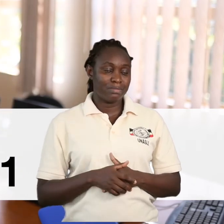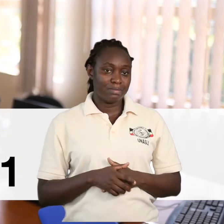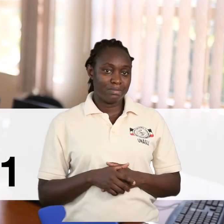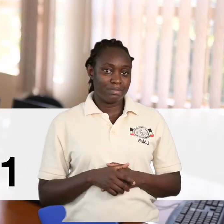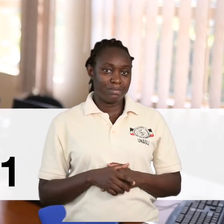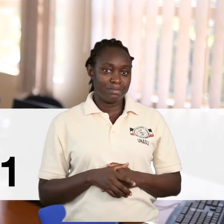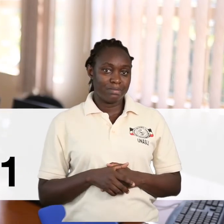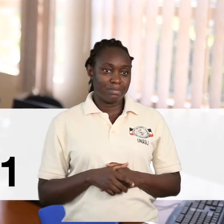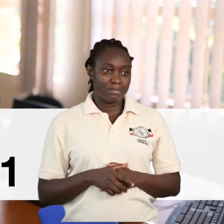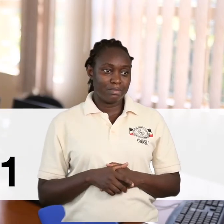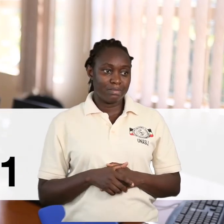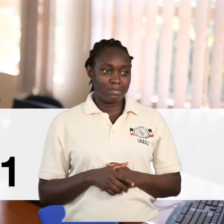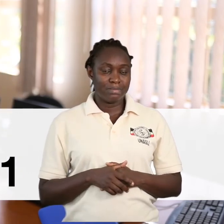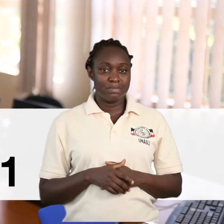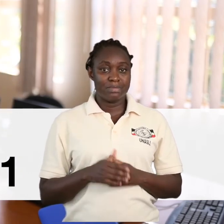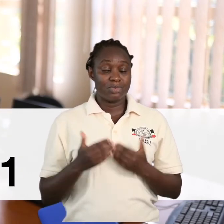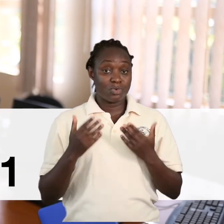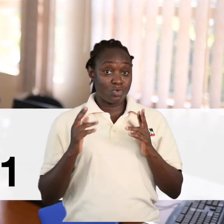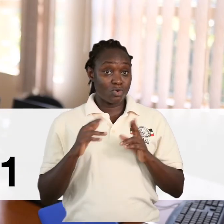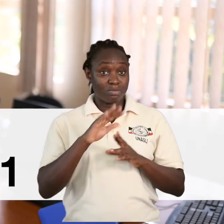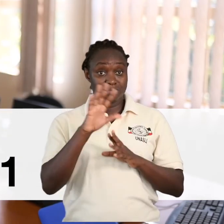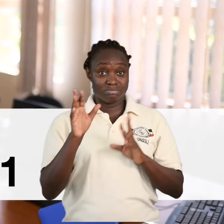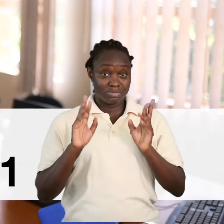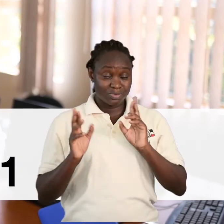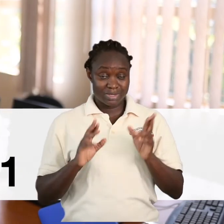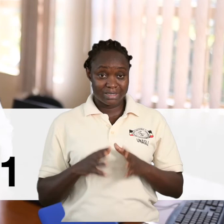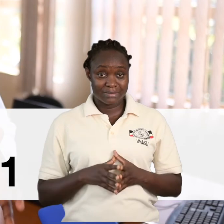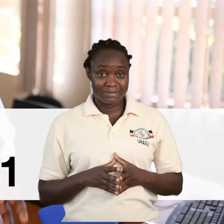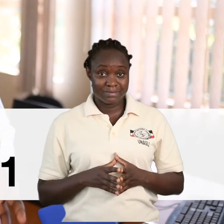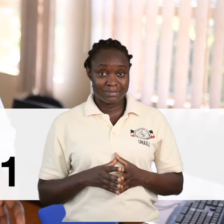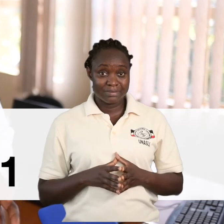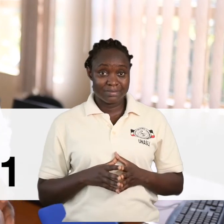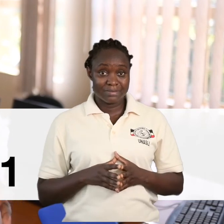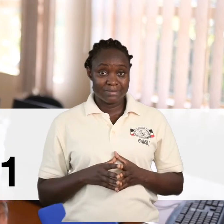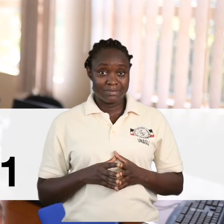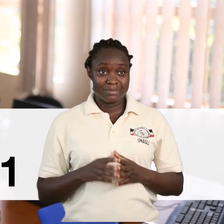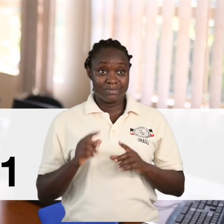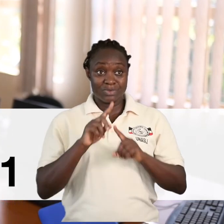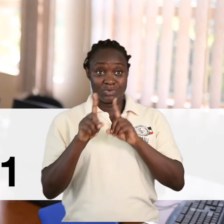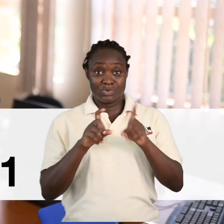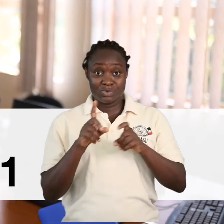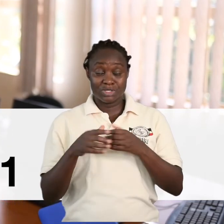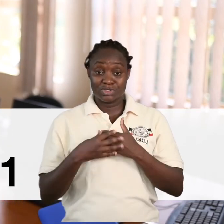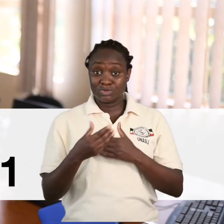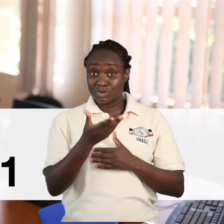So, I think everyone is set. You all have copies of the questions.